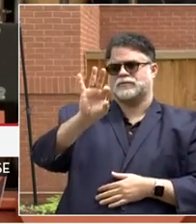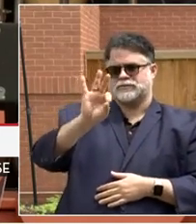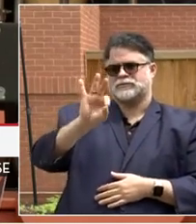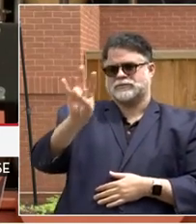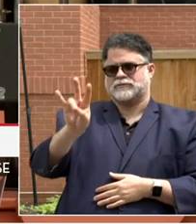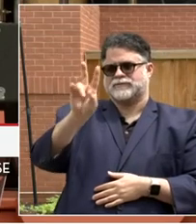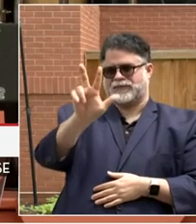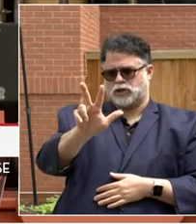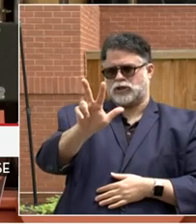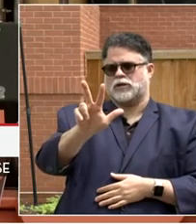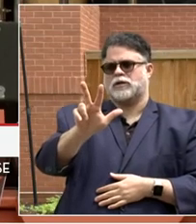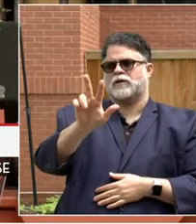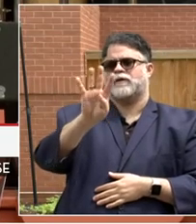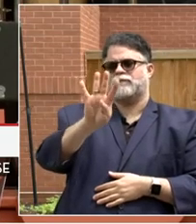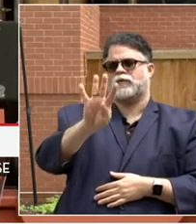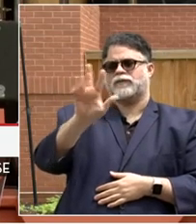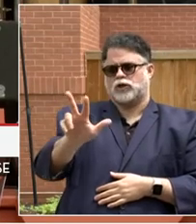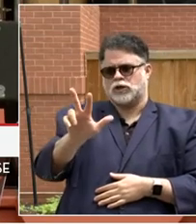1-888-793-4357.